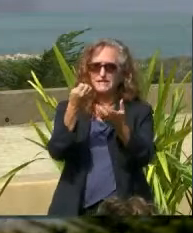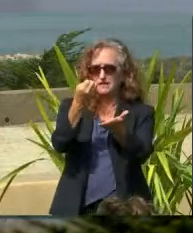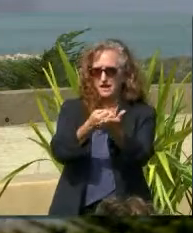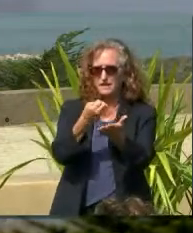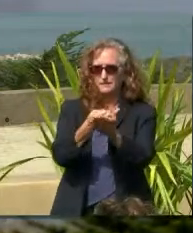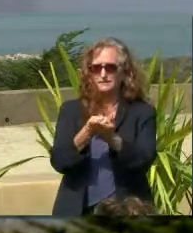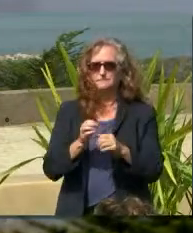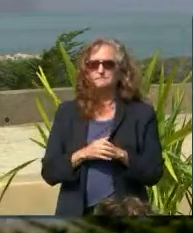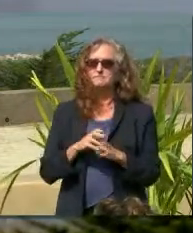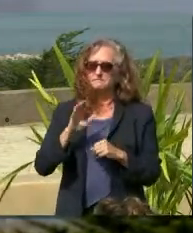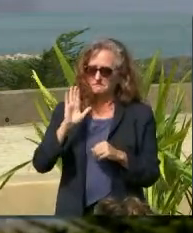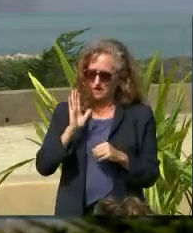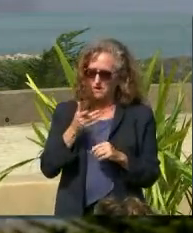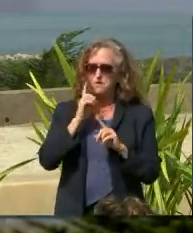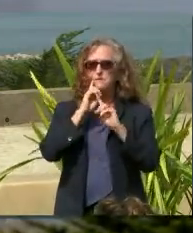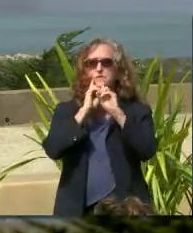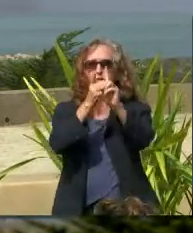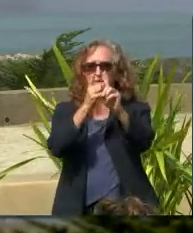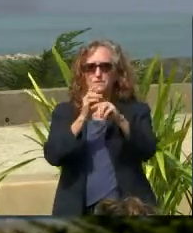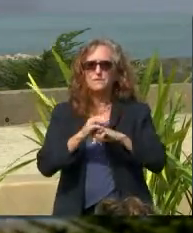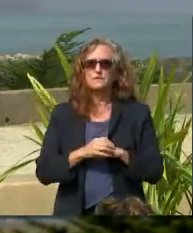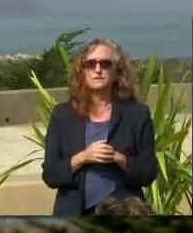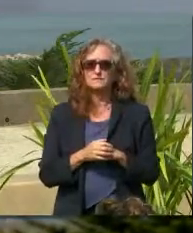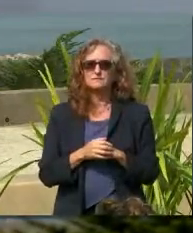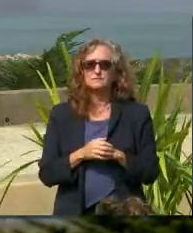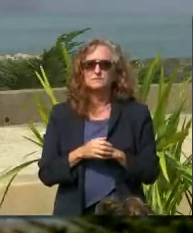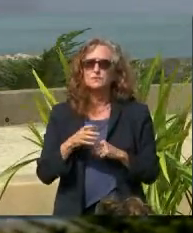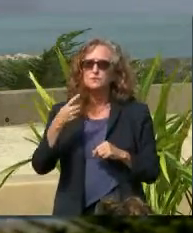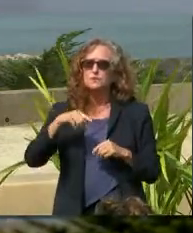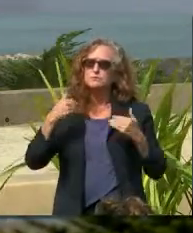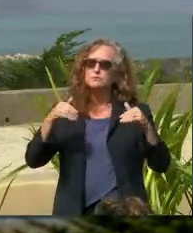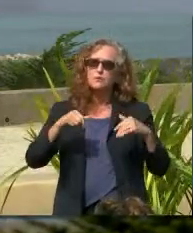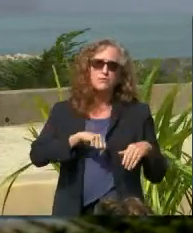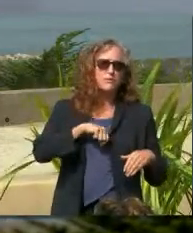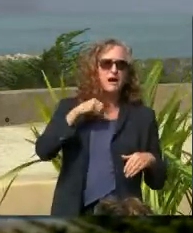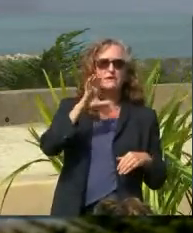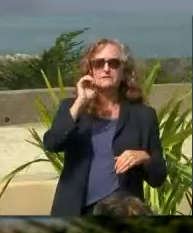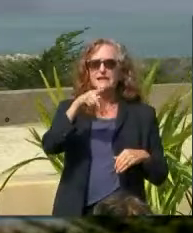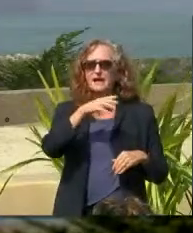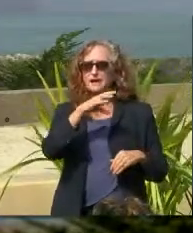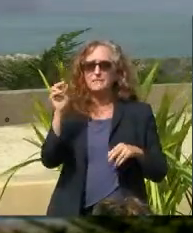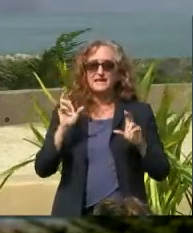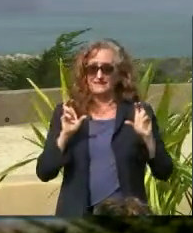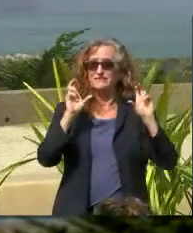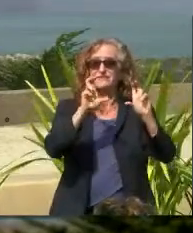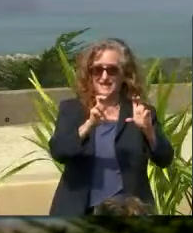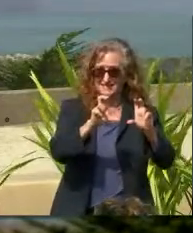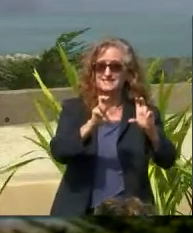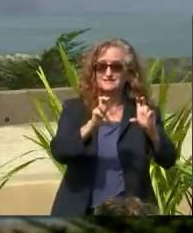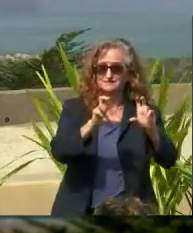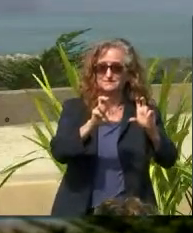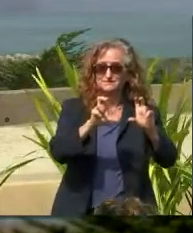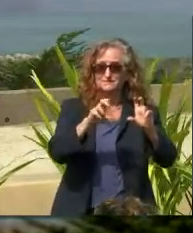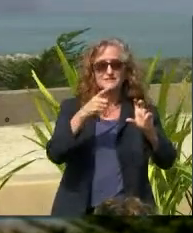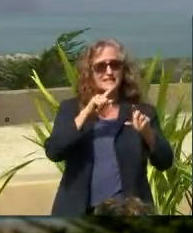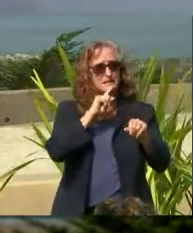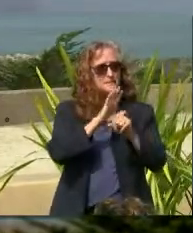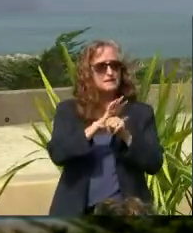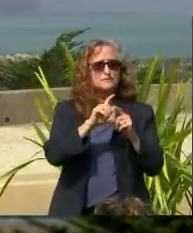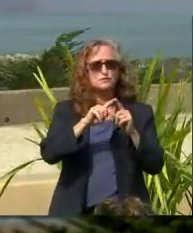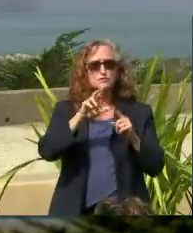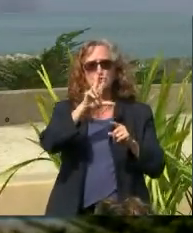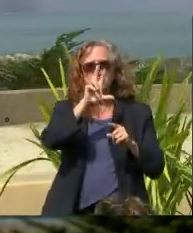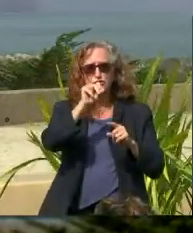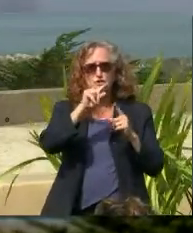by, we're particularly proud of our cap and invest bill, which makes a commitment of 35